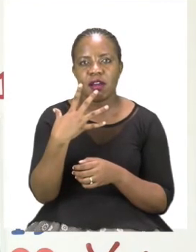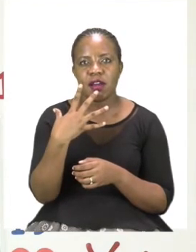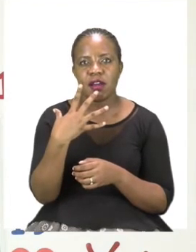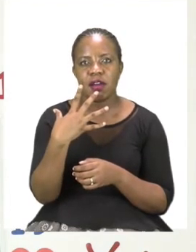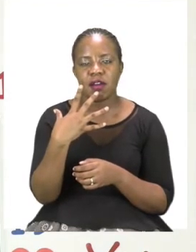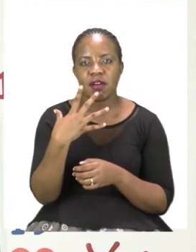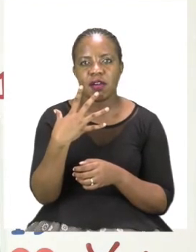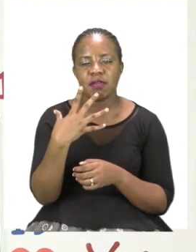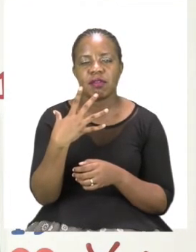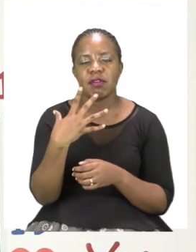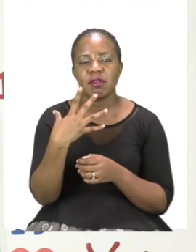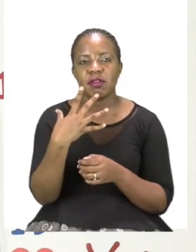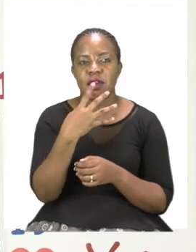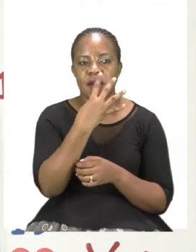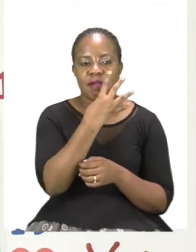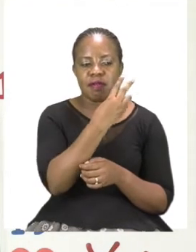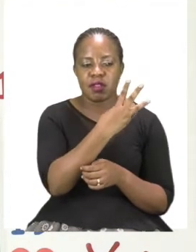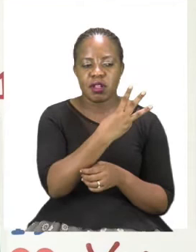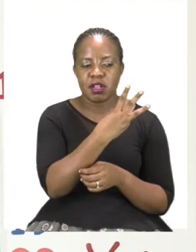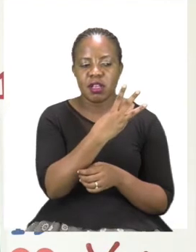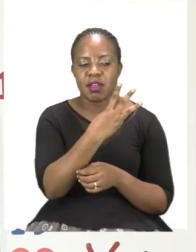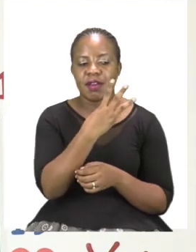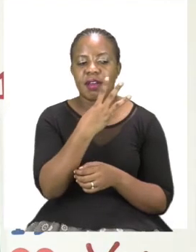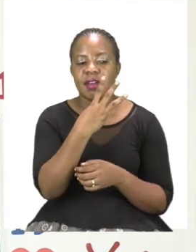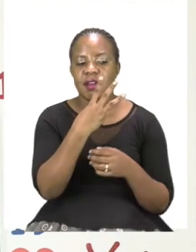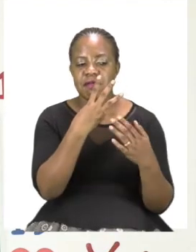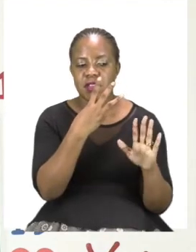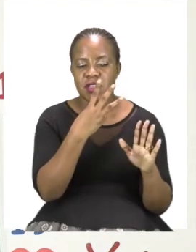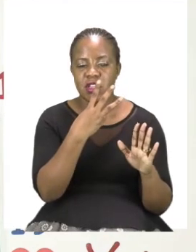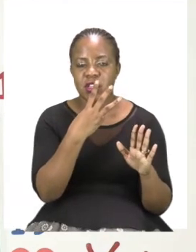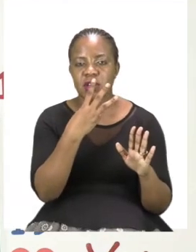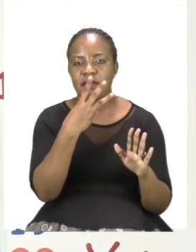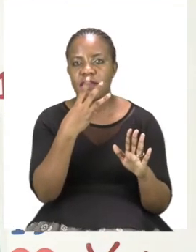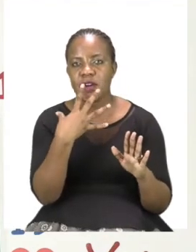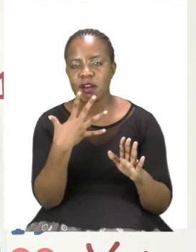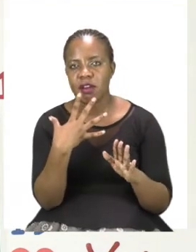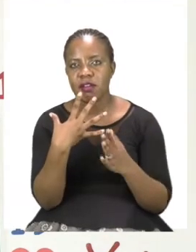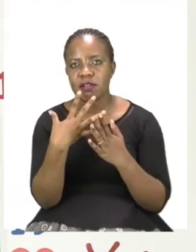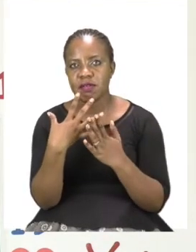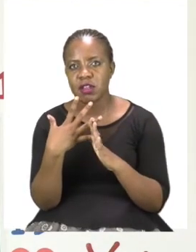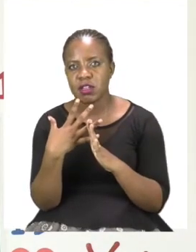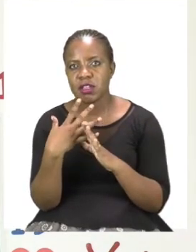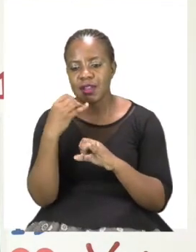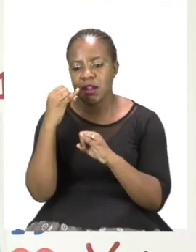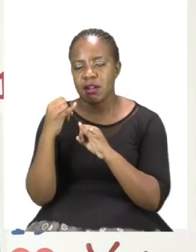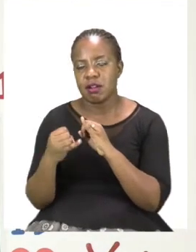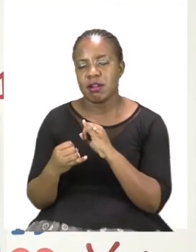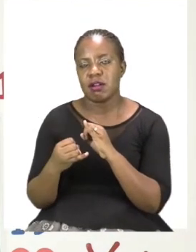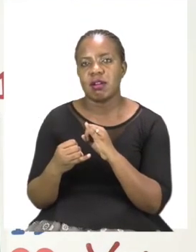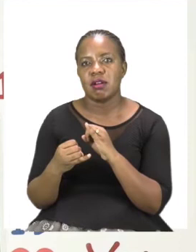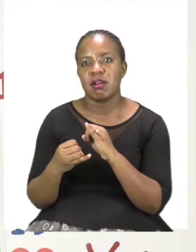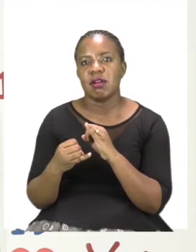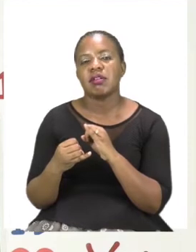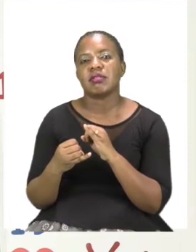the tens. The last digit is our number 1. Now units